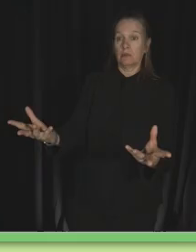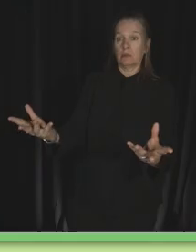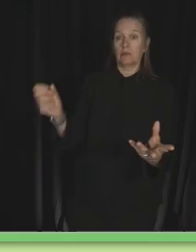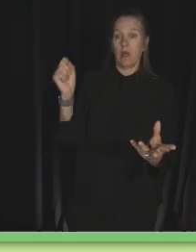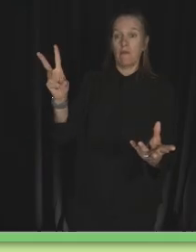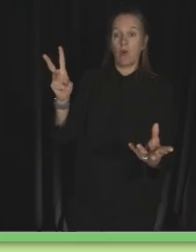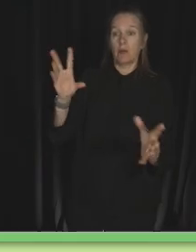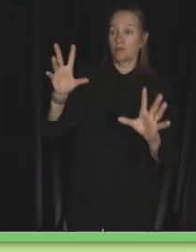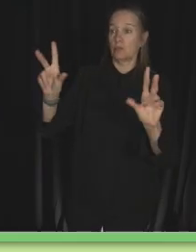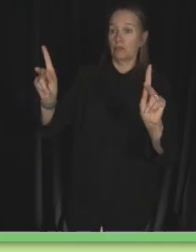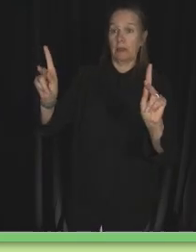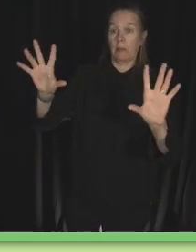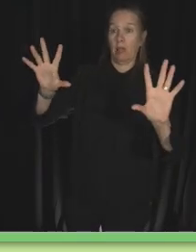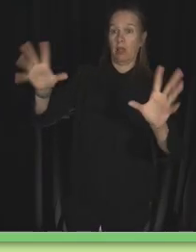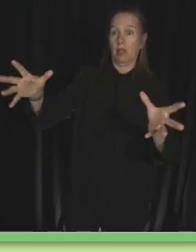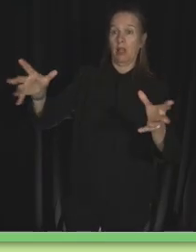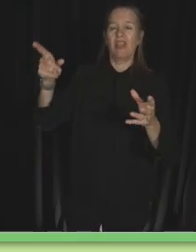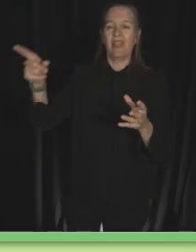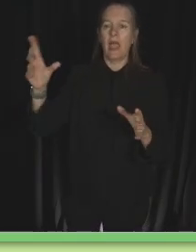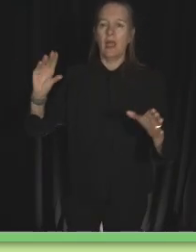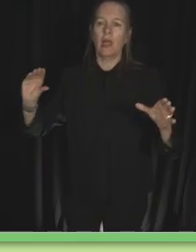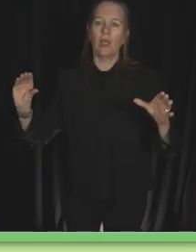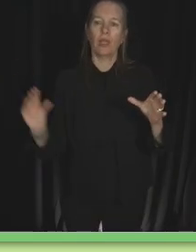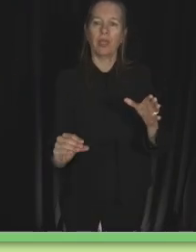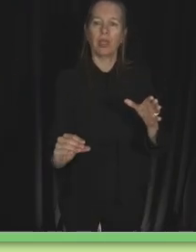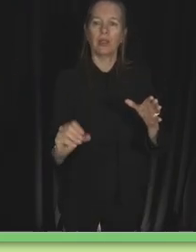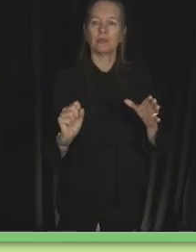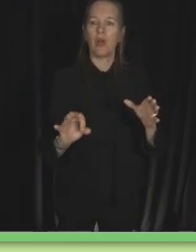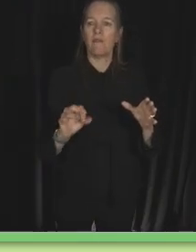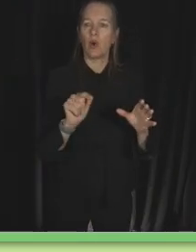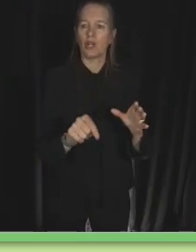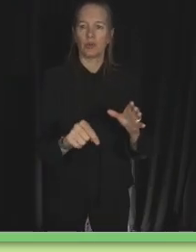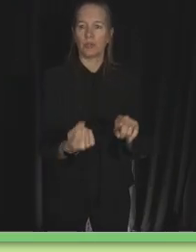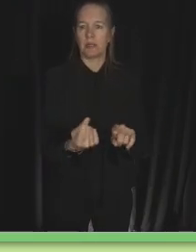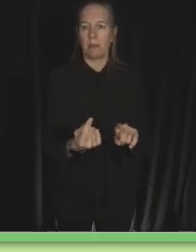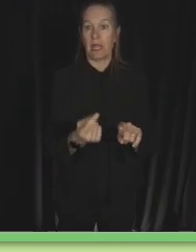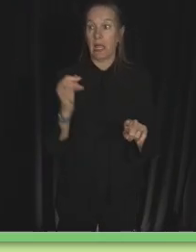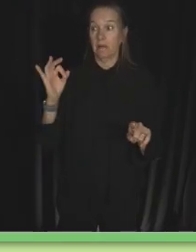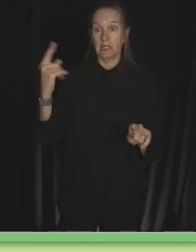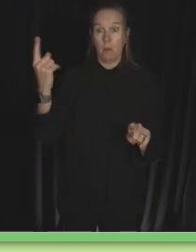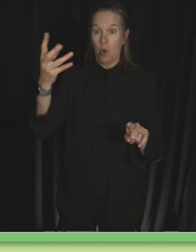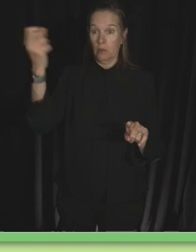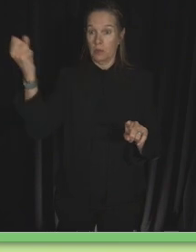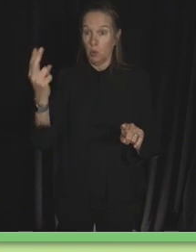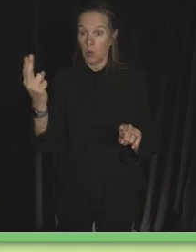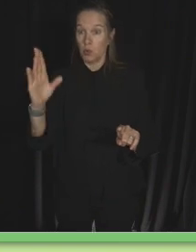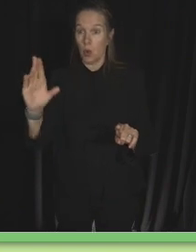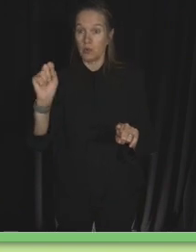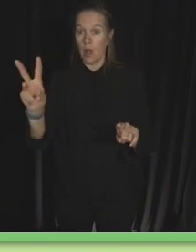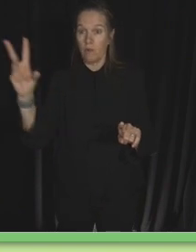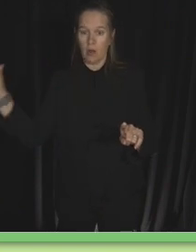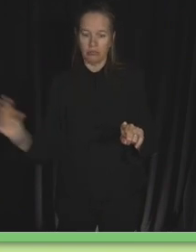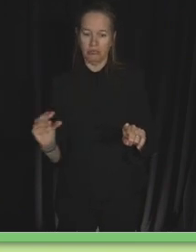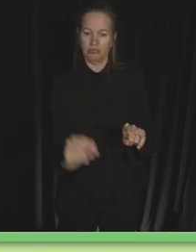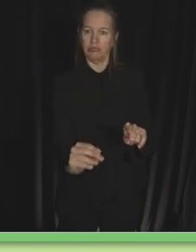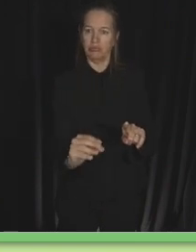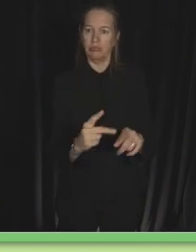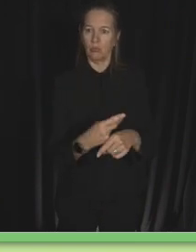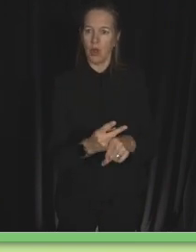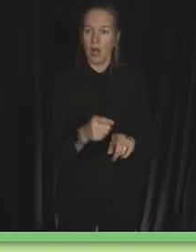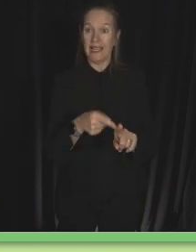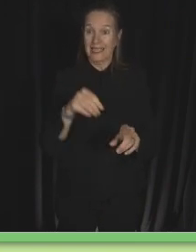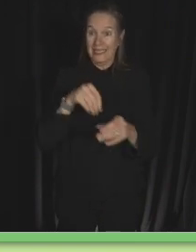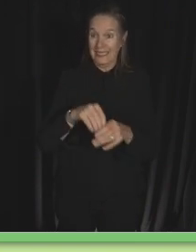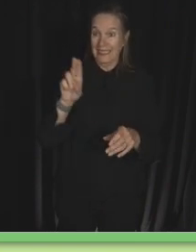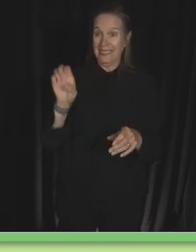and use it and put it in something. All of a sudden, if someone takes your software, puts it in a product, ships it in the EU, you are now